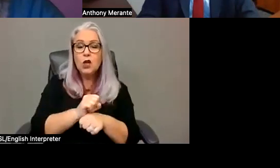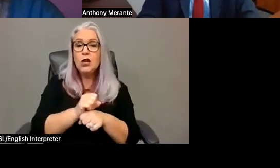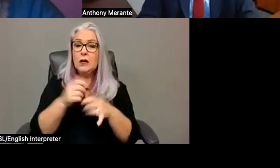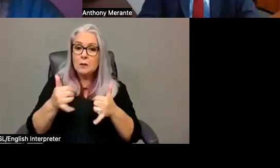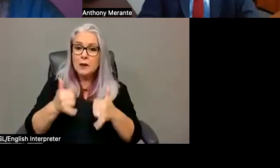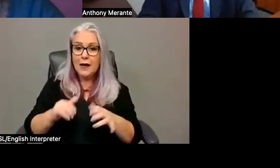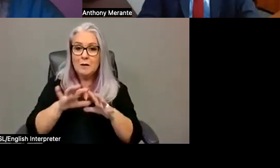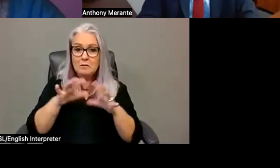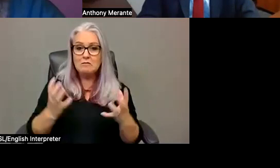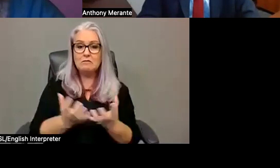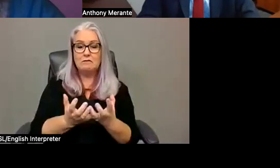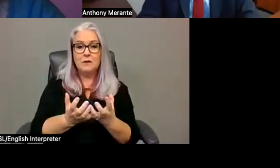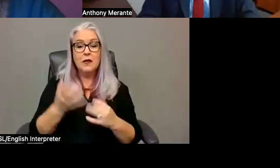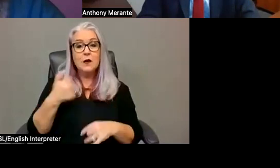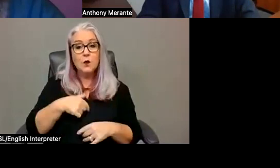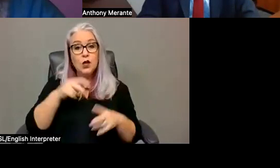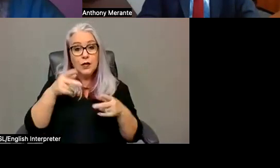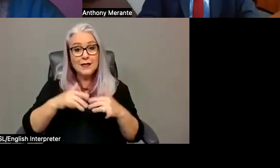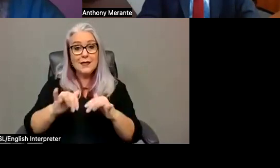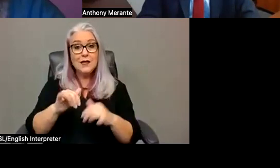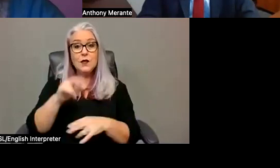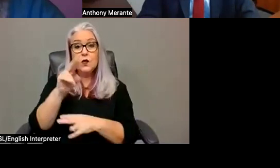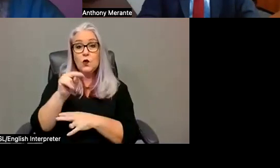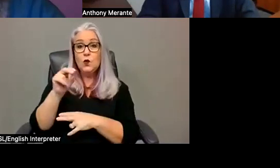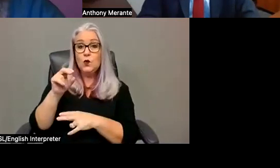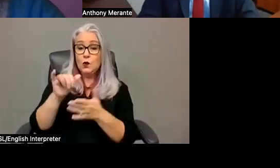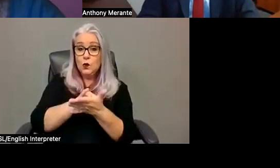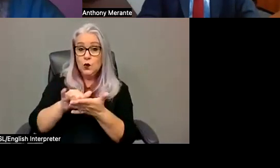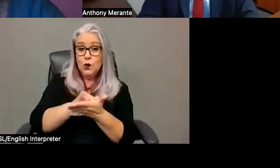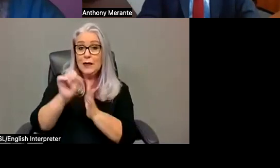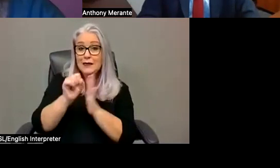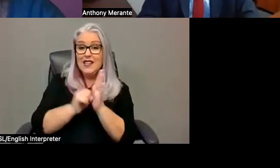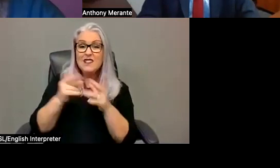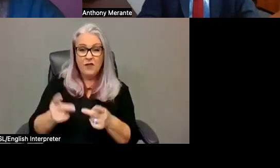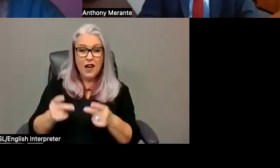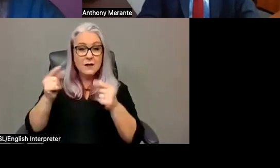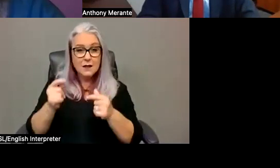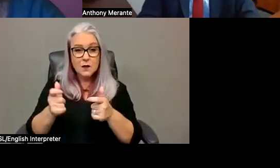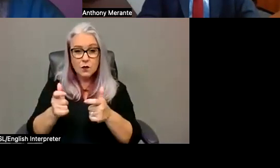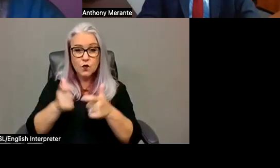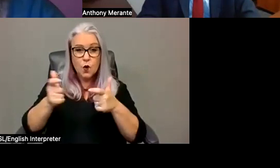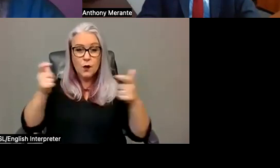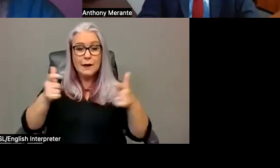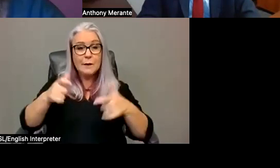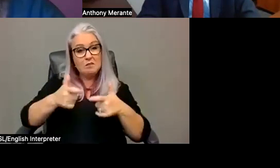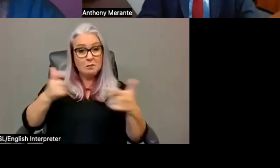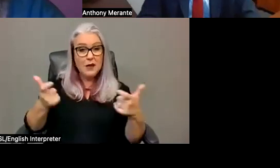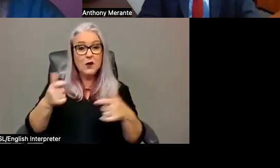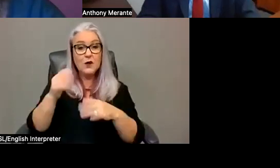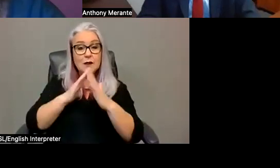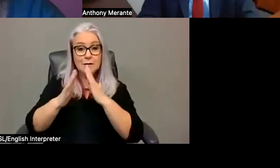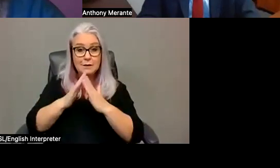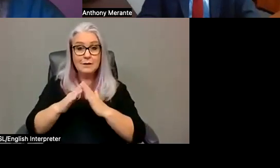you look at the fact that we are still New York State's fastest growing city, big city, we went